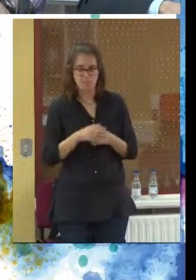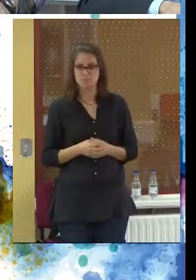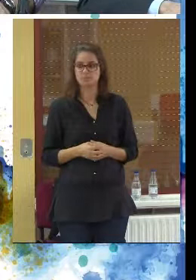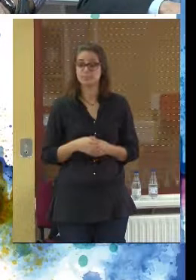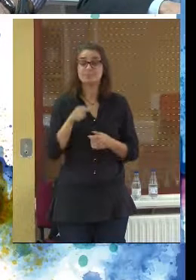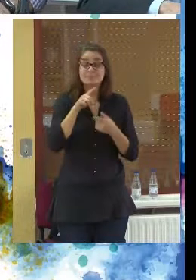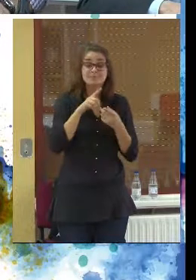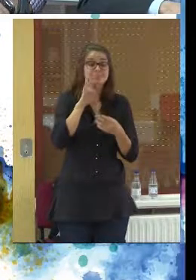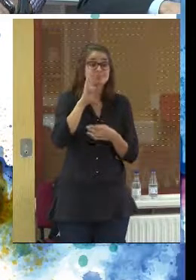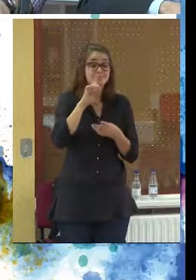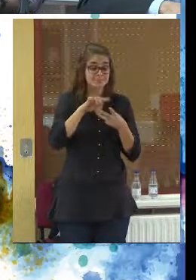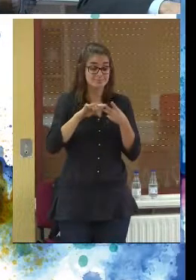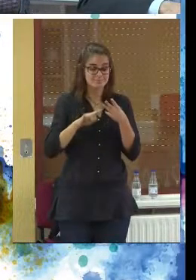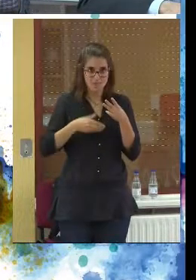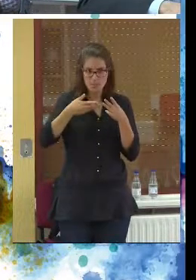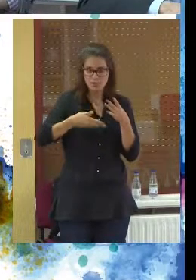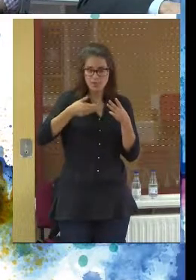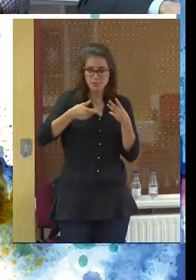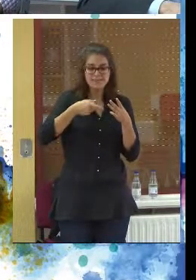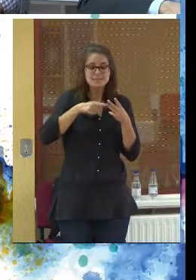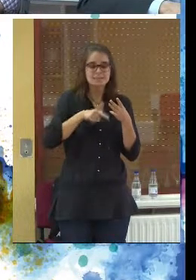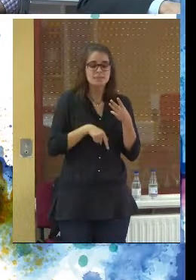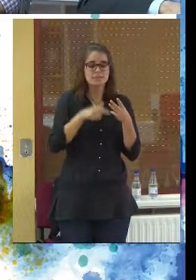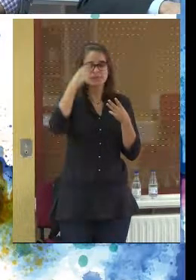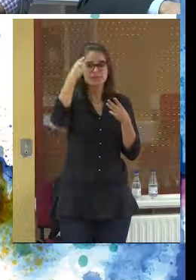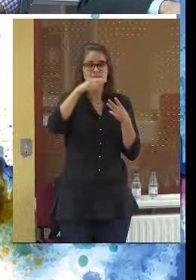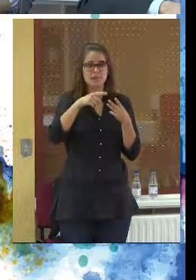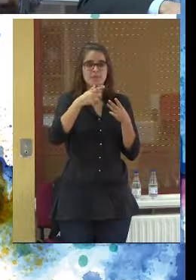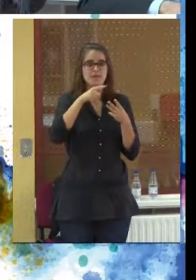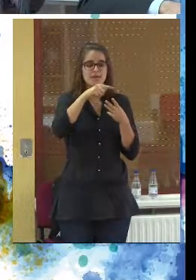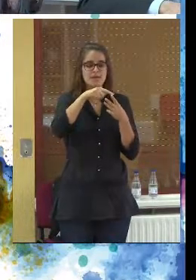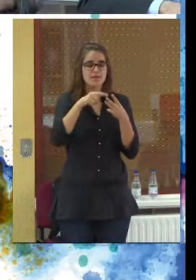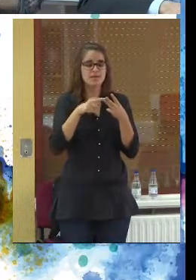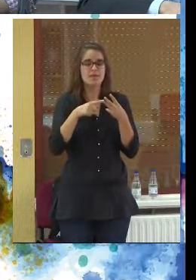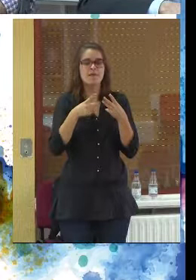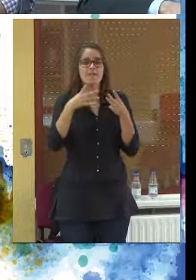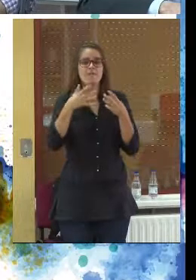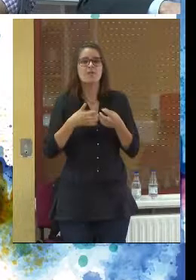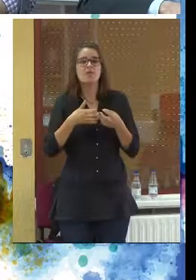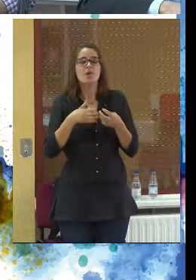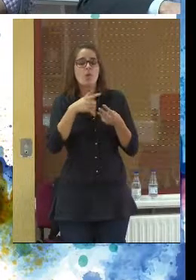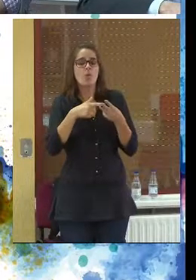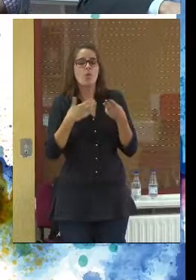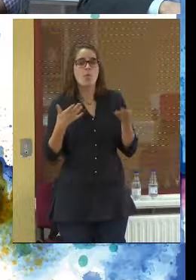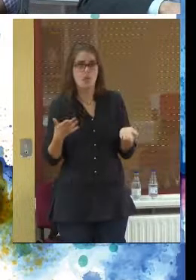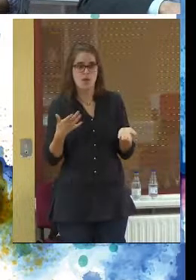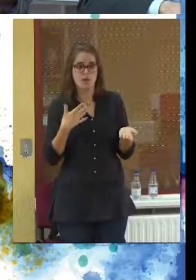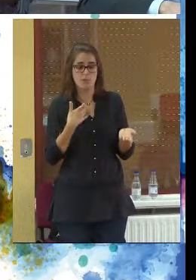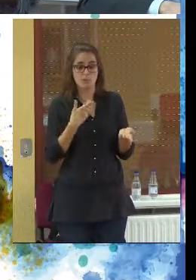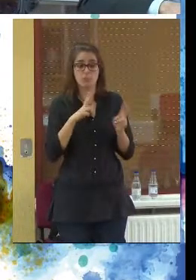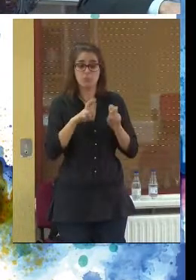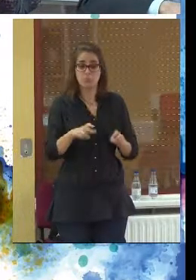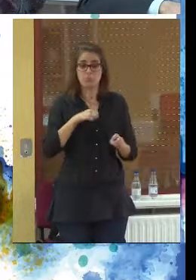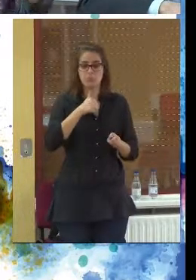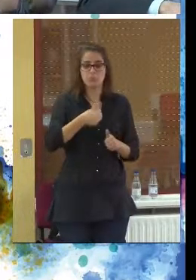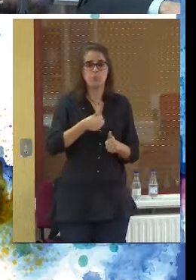activity. But if this is important, at least just as important is to understand how all this works, because we could have a